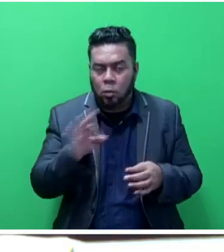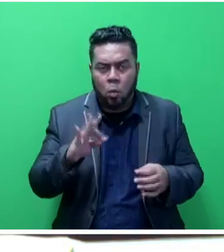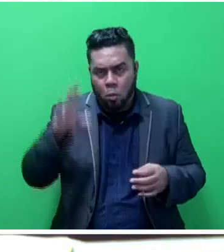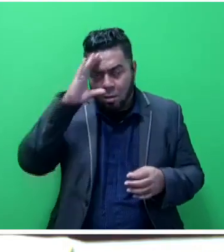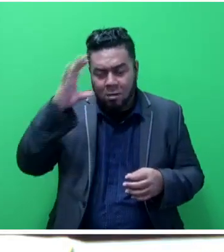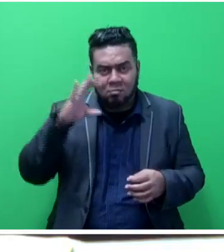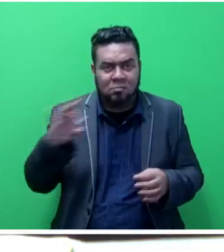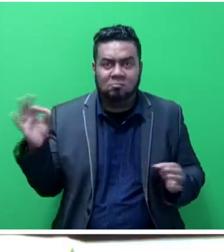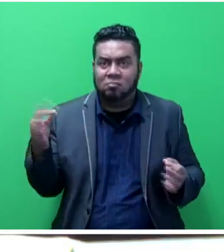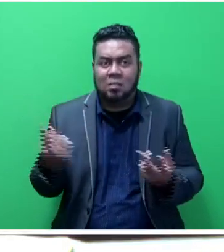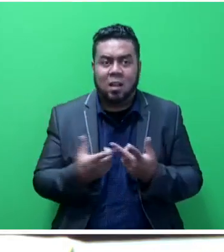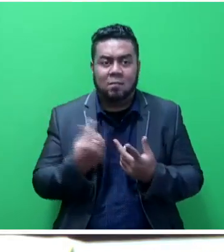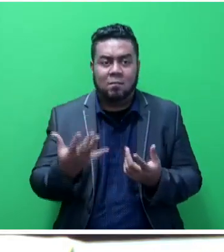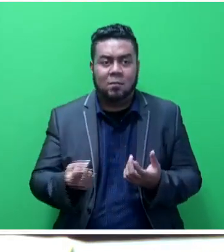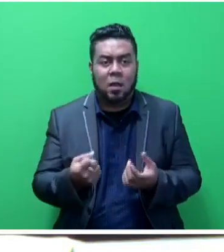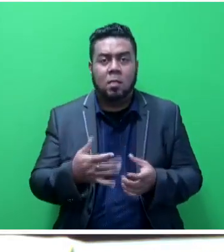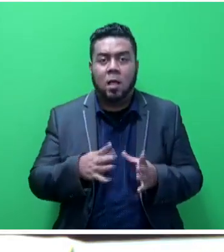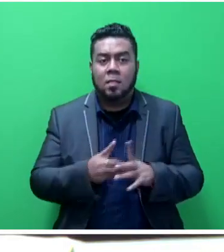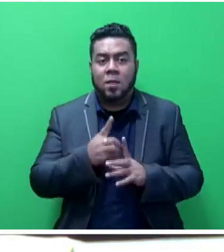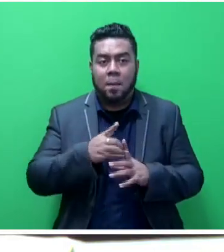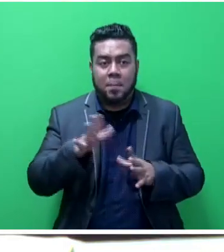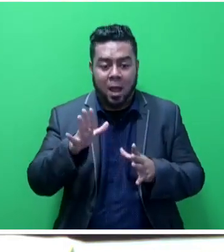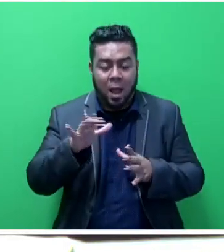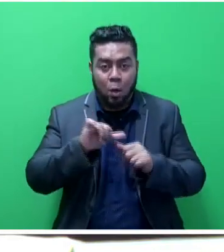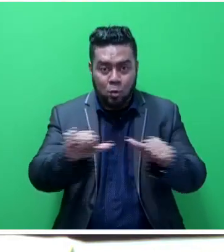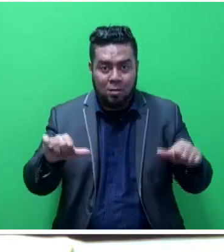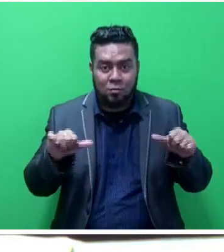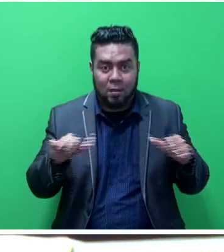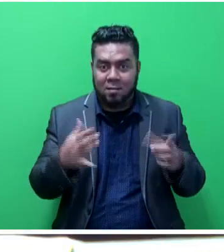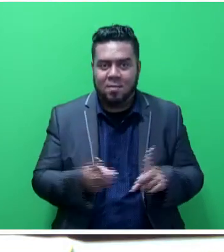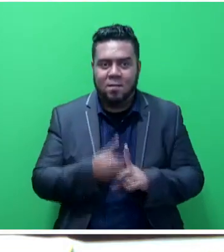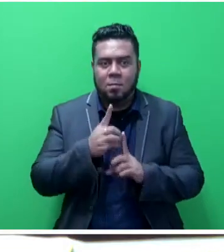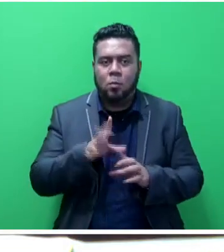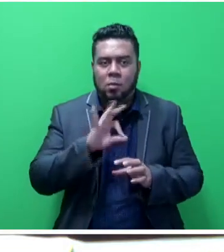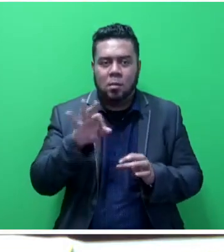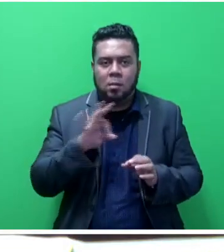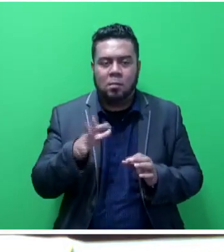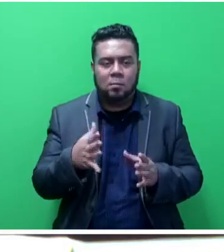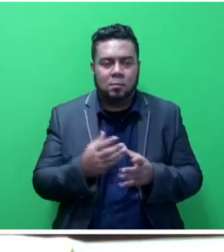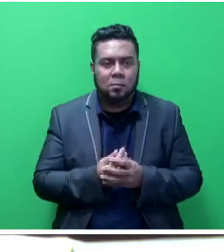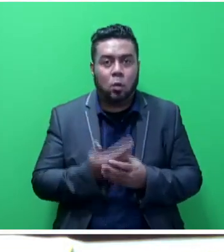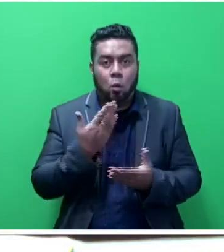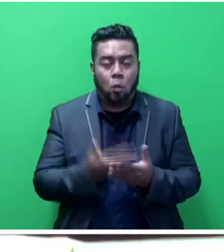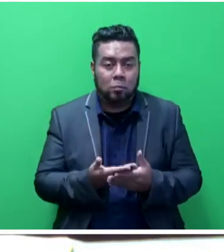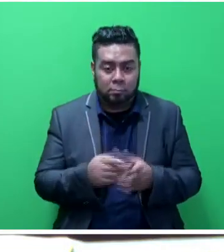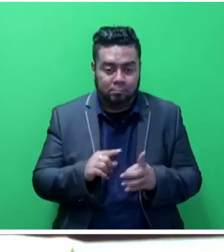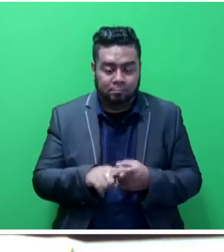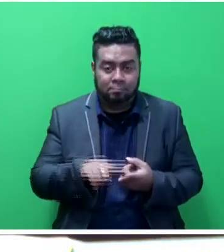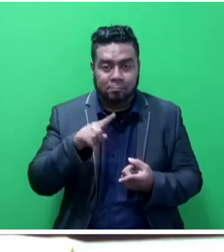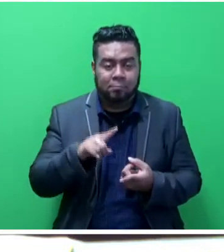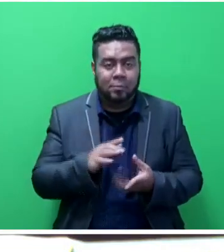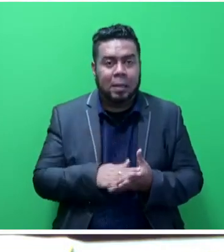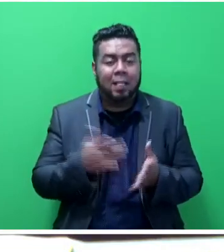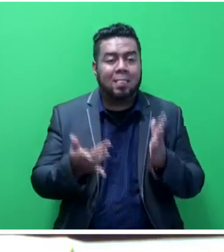country who has got a developed agriculture sector has developed without investing on increased efficiency, cost and